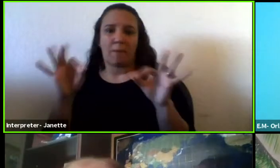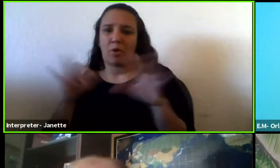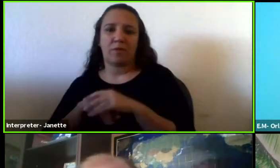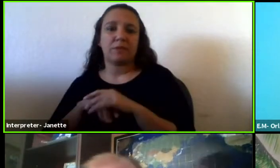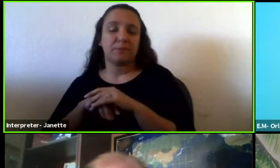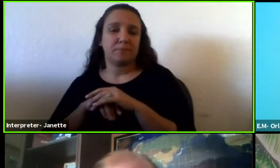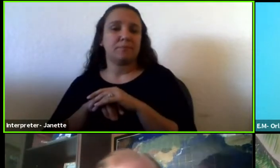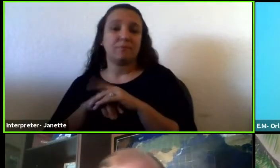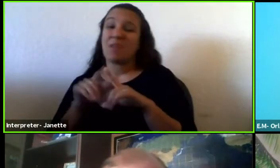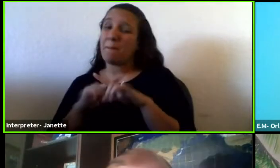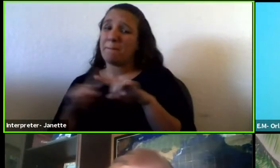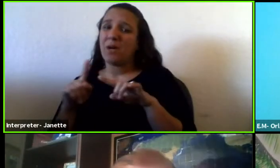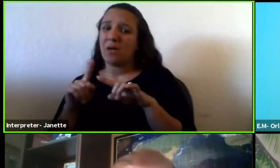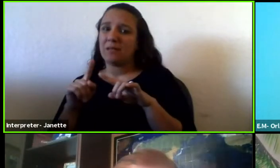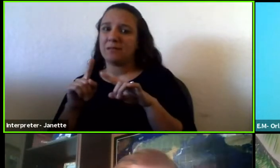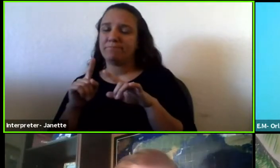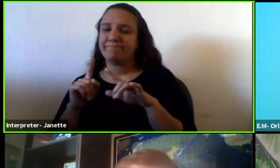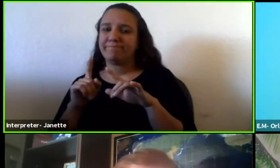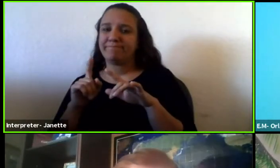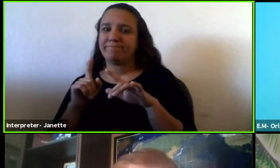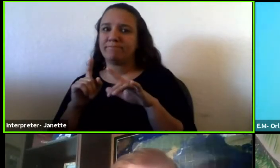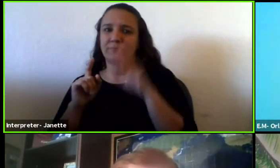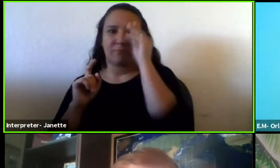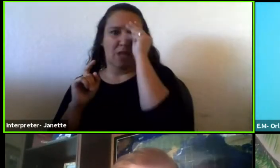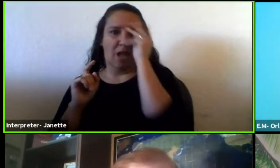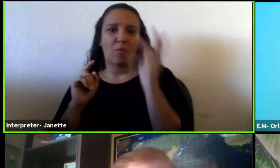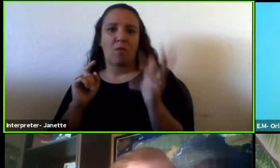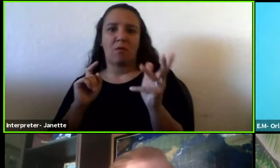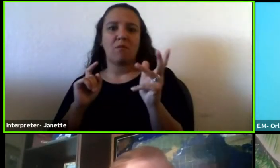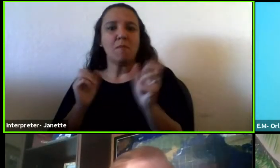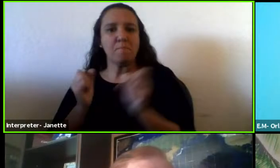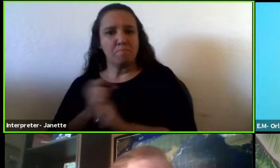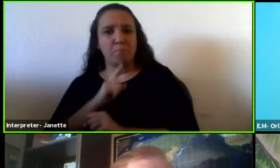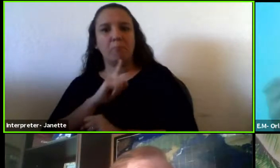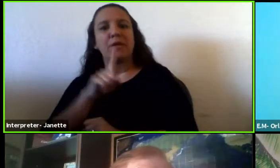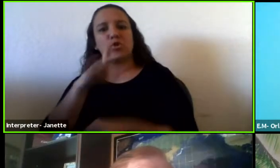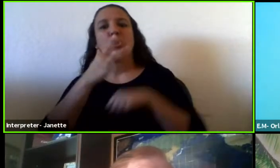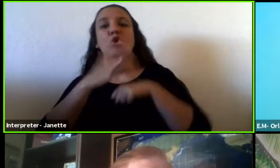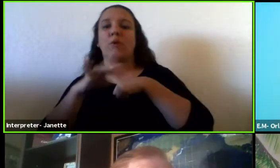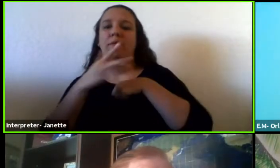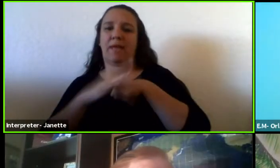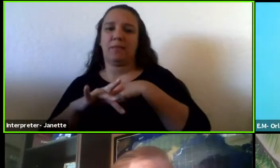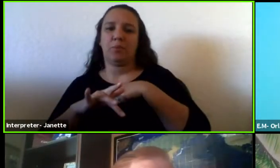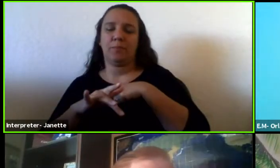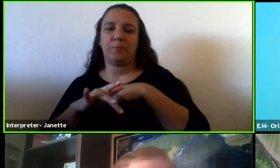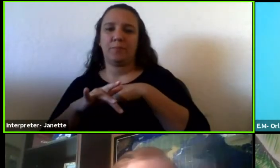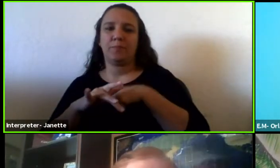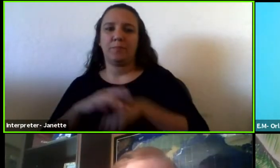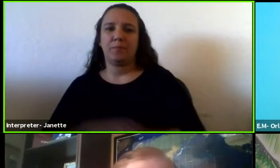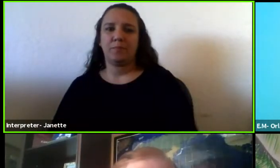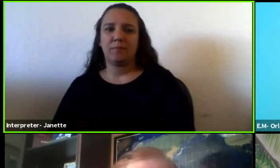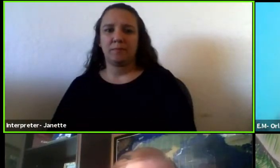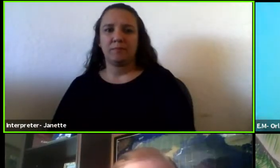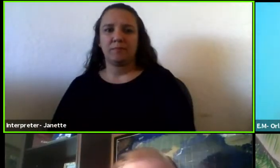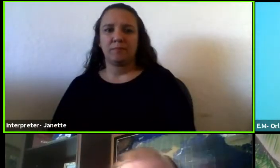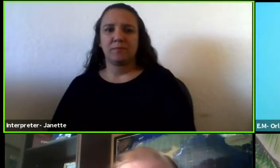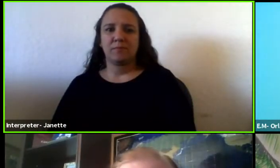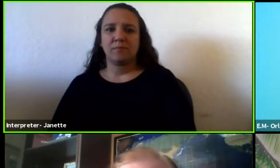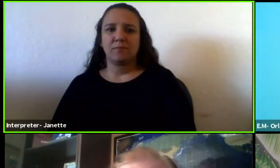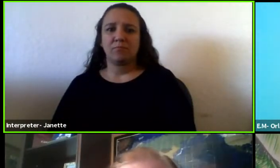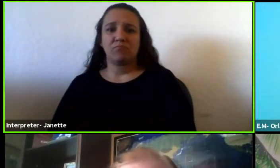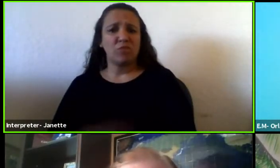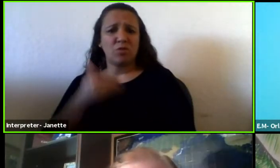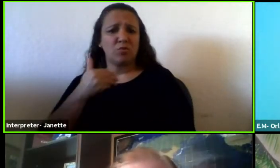you that make yourself, available and have conversations. And this is what I want more so with these presentations, have a